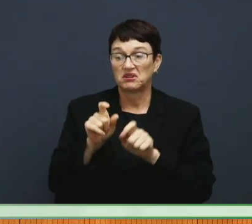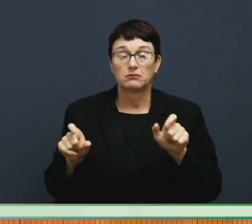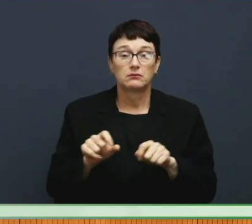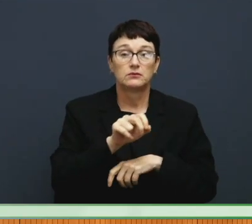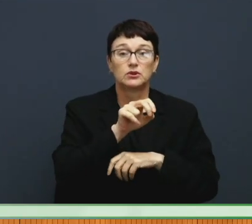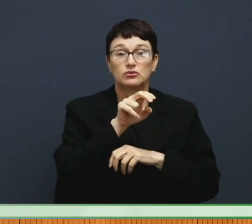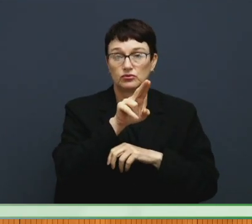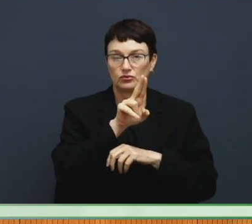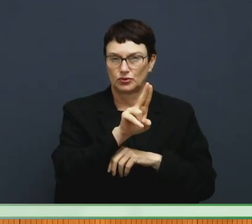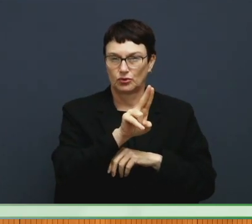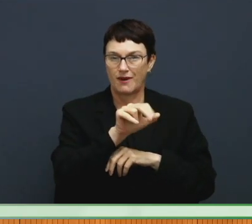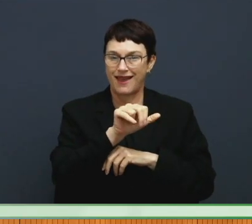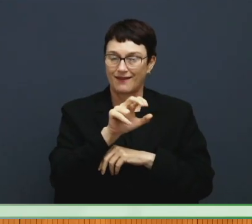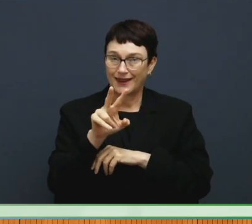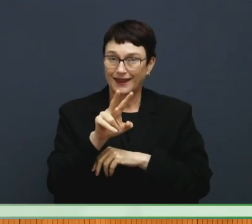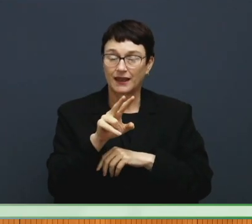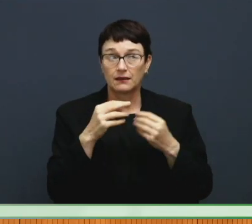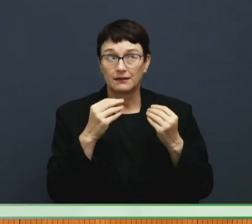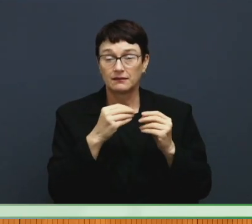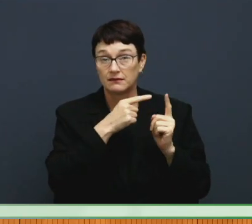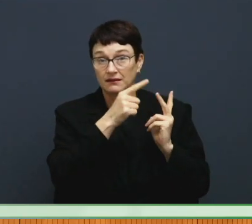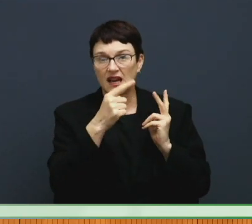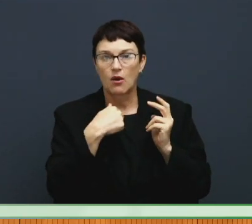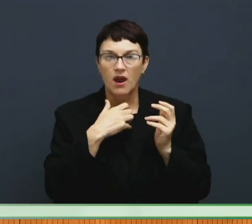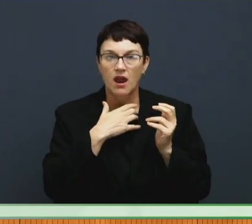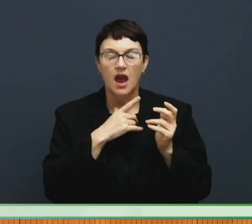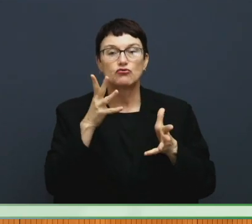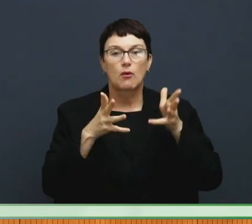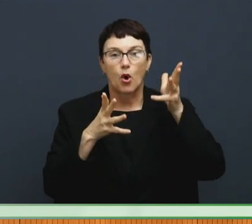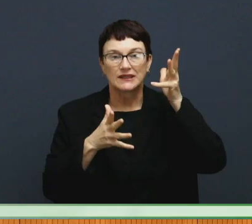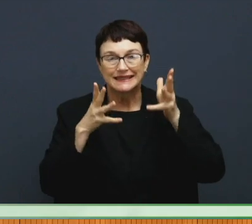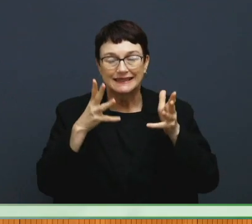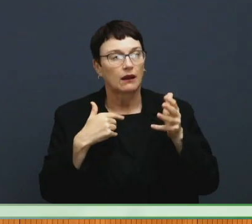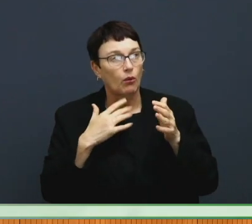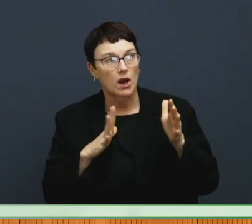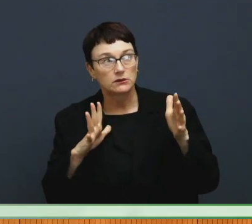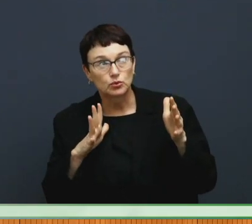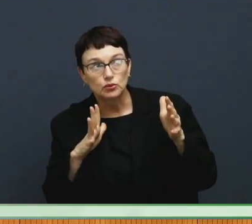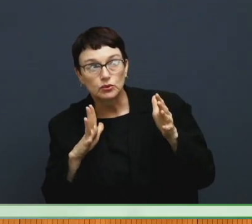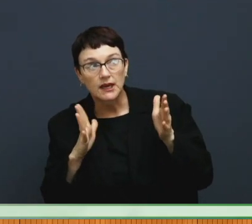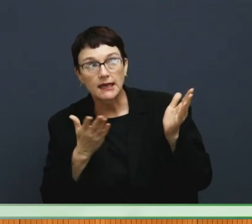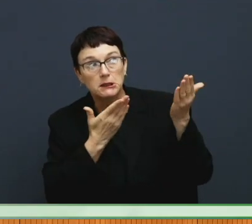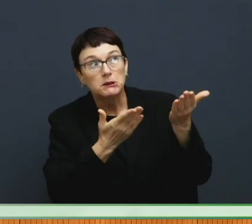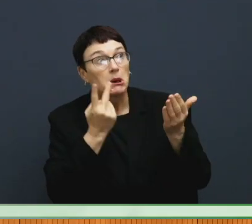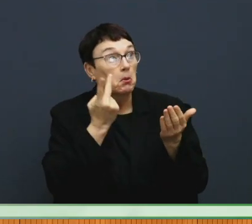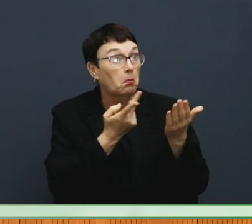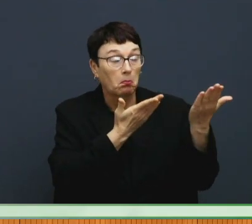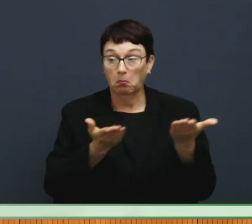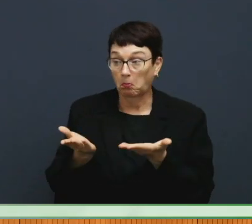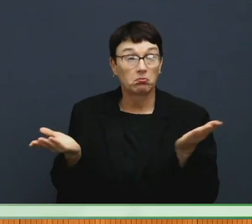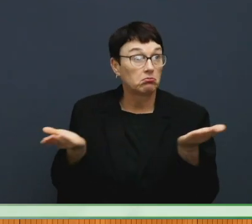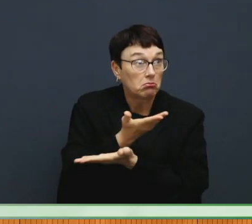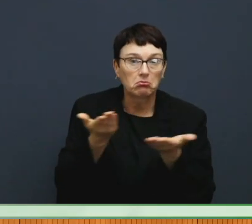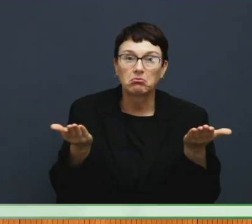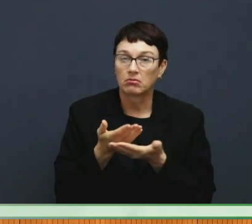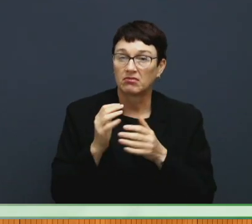automotive enterprises, etc., to broaden employment channels and promote the sustainable career development